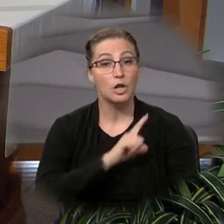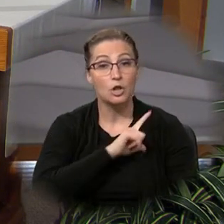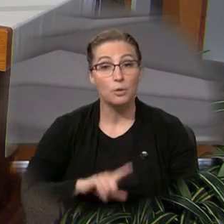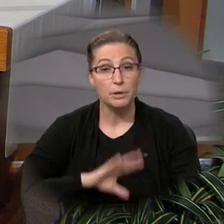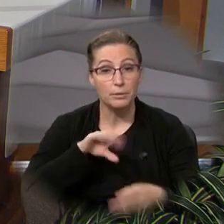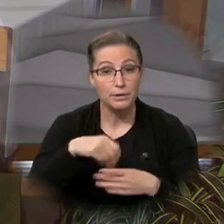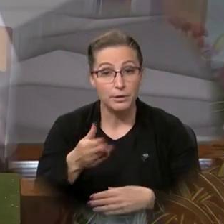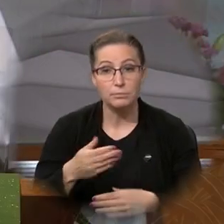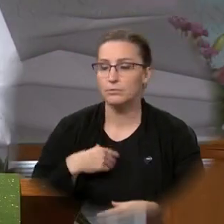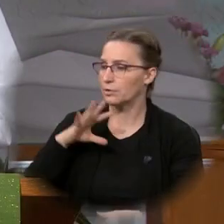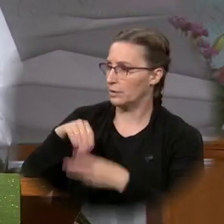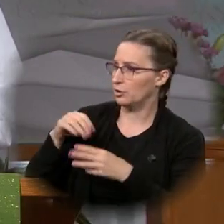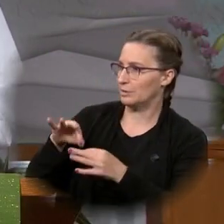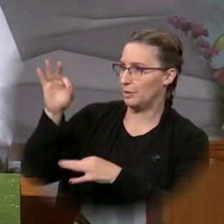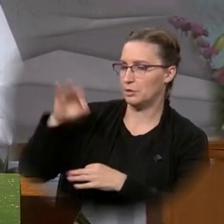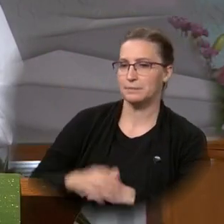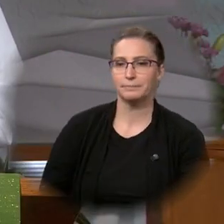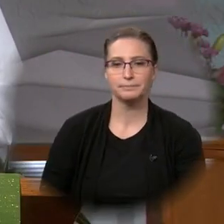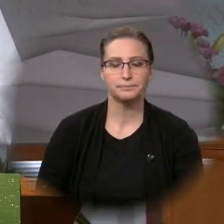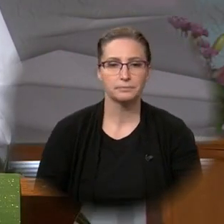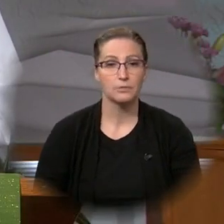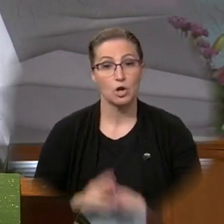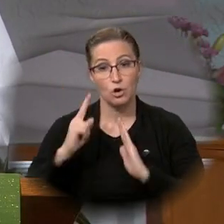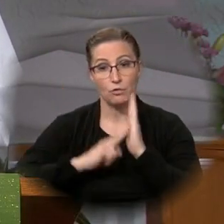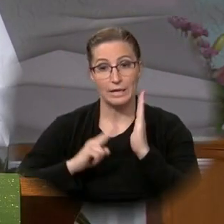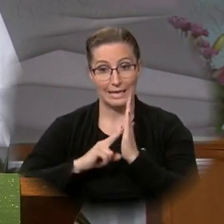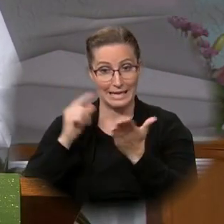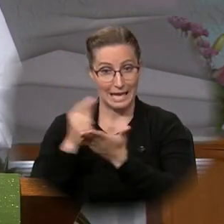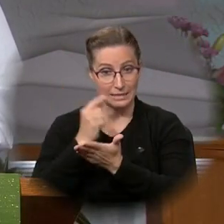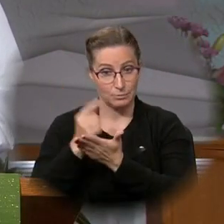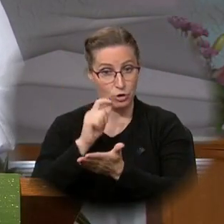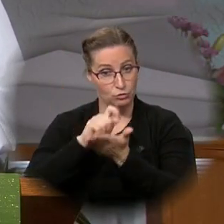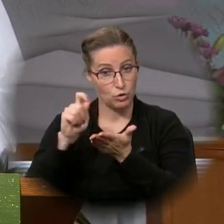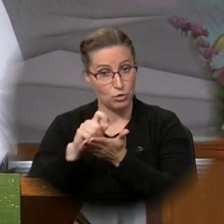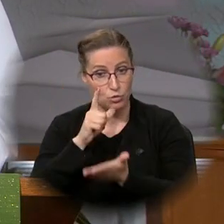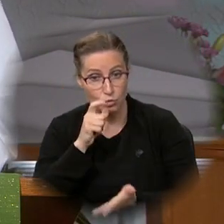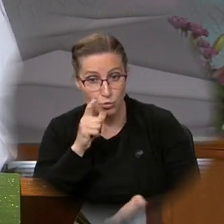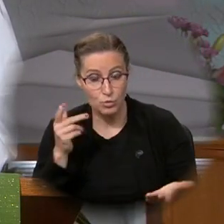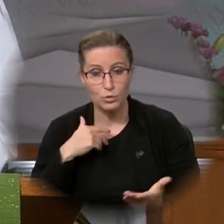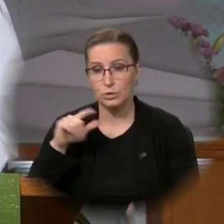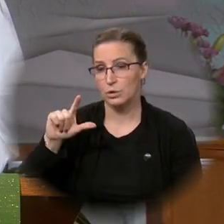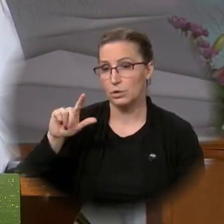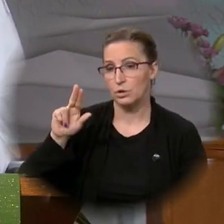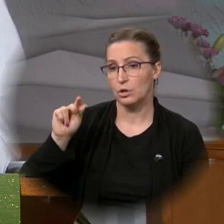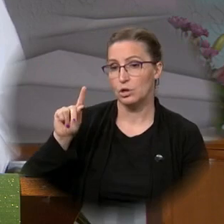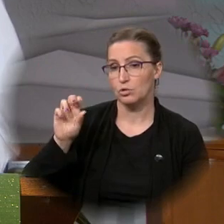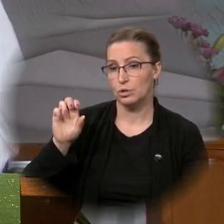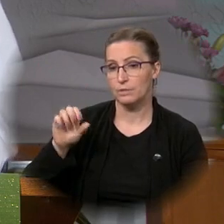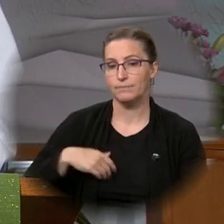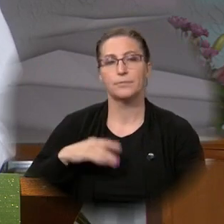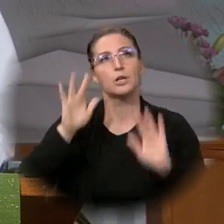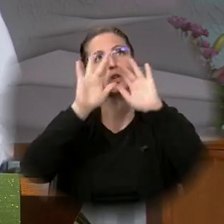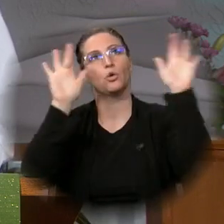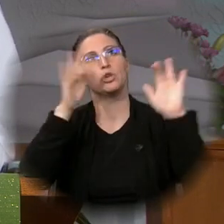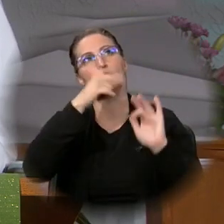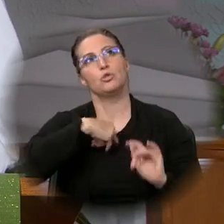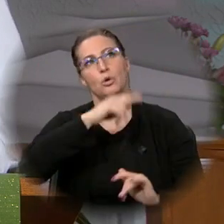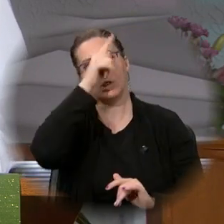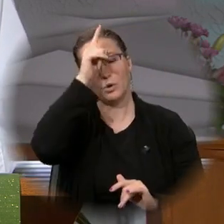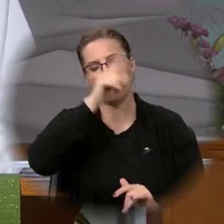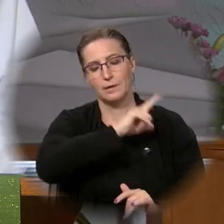The Lord be with you. And with your spirit. A reading from the Holy Gospel according to Luke. Glory to you, Lord.